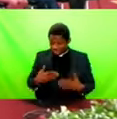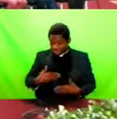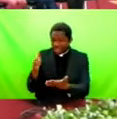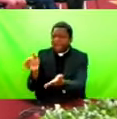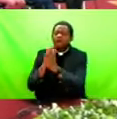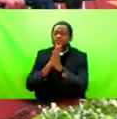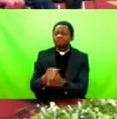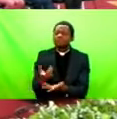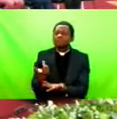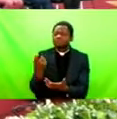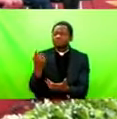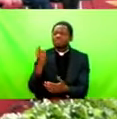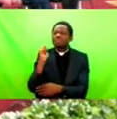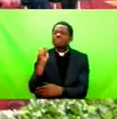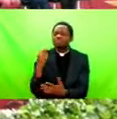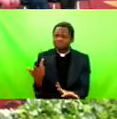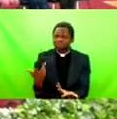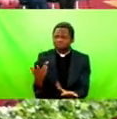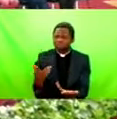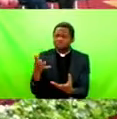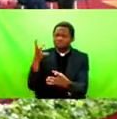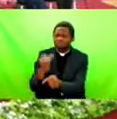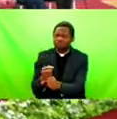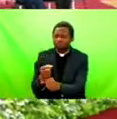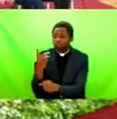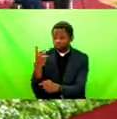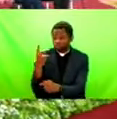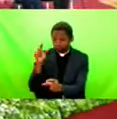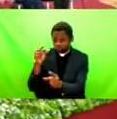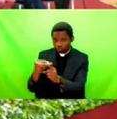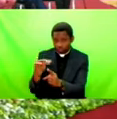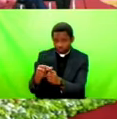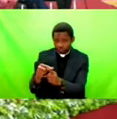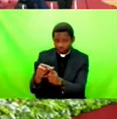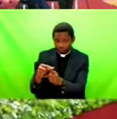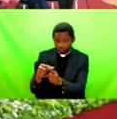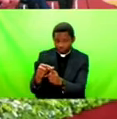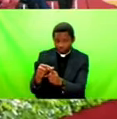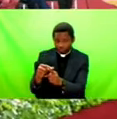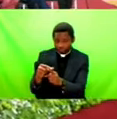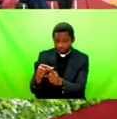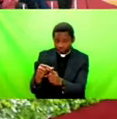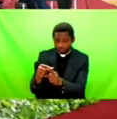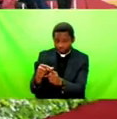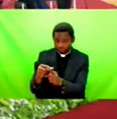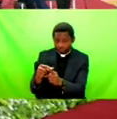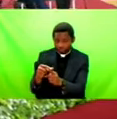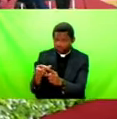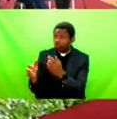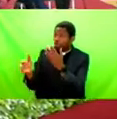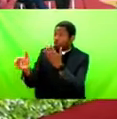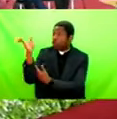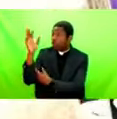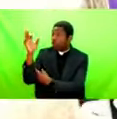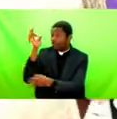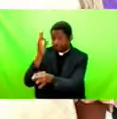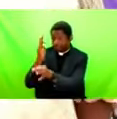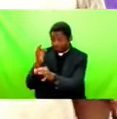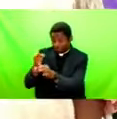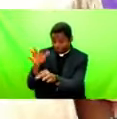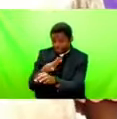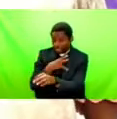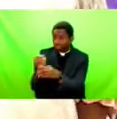have summed them up in two simple words: God's faithfulness and God's kindness.